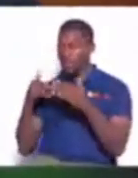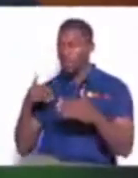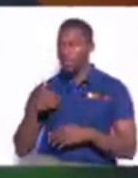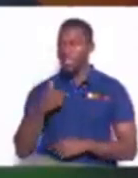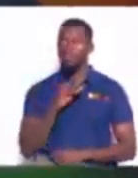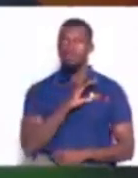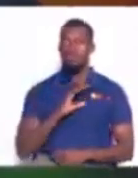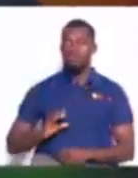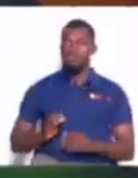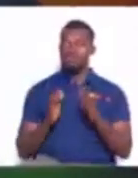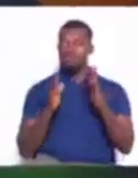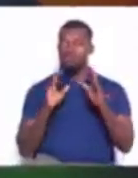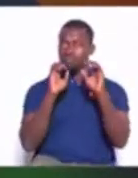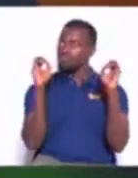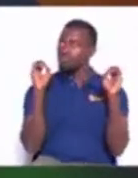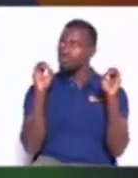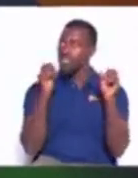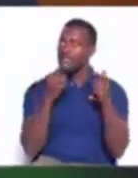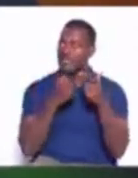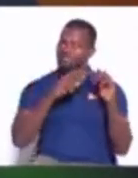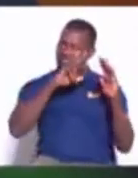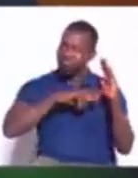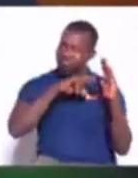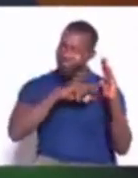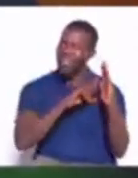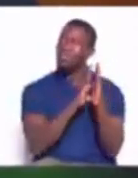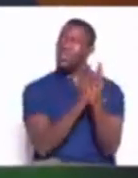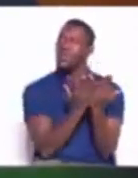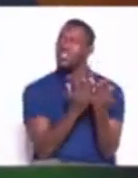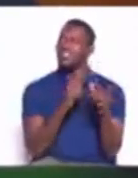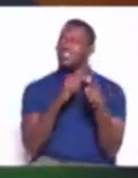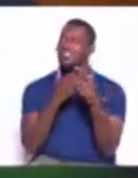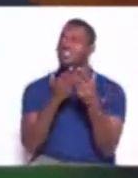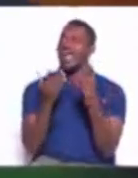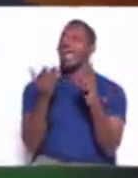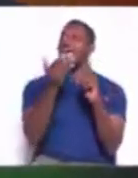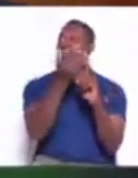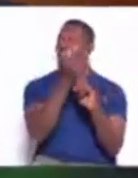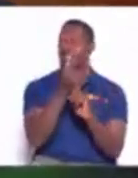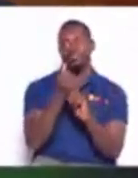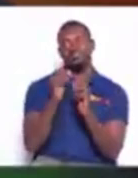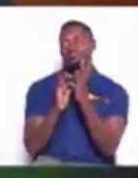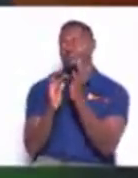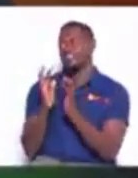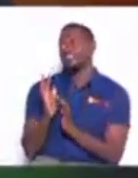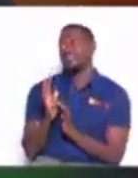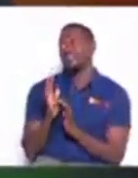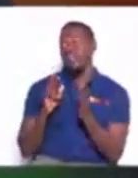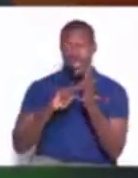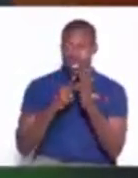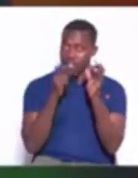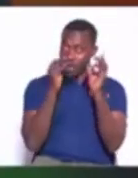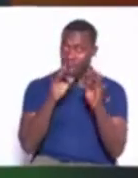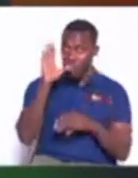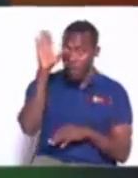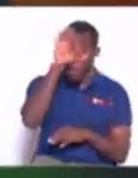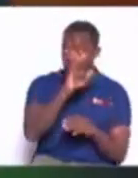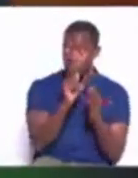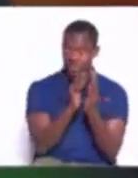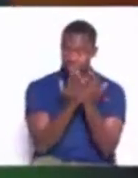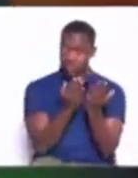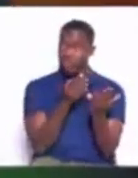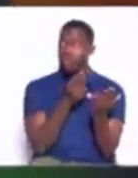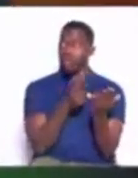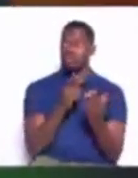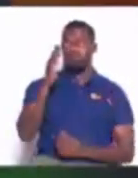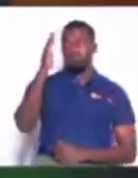book and you'd like a copy of it, raise your hand. The ushers will come down the aisles and put a copy of this book in